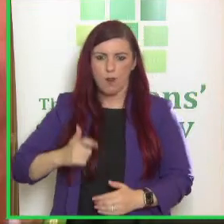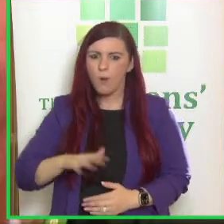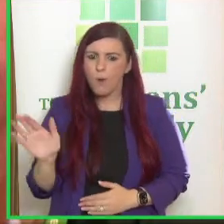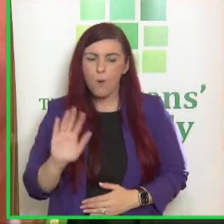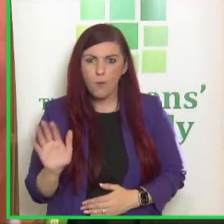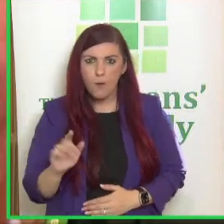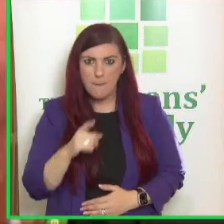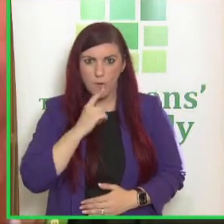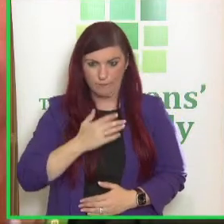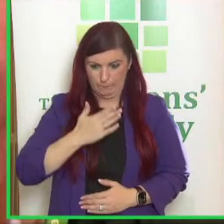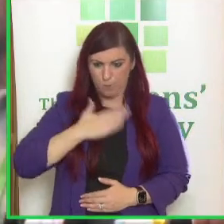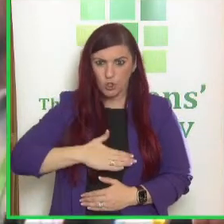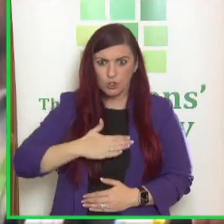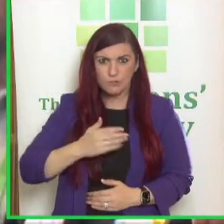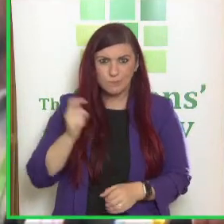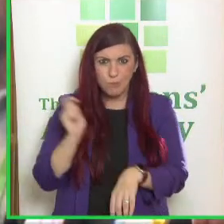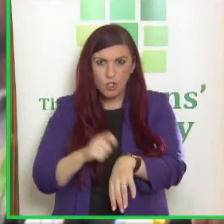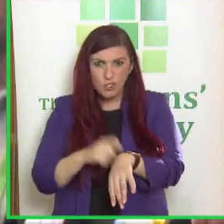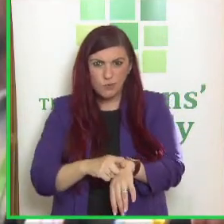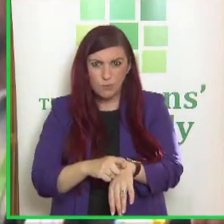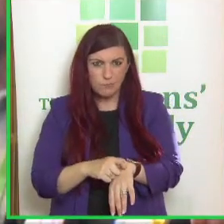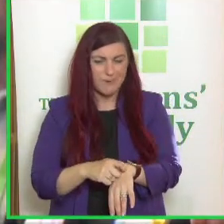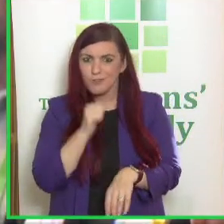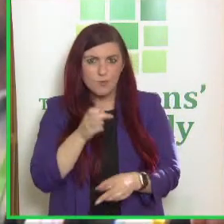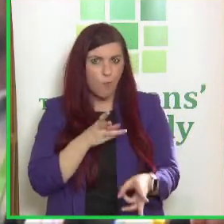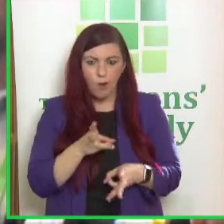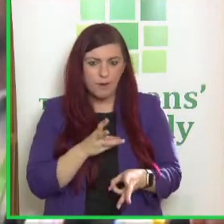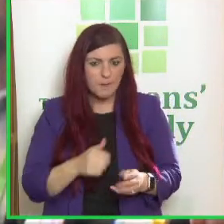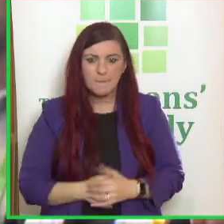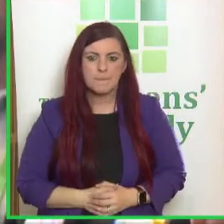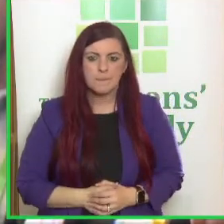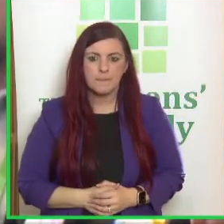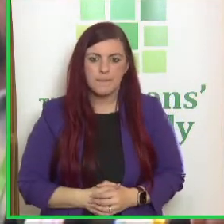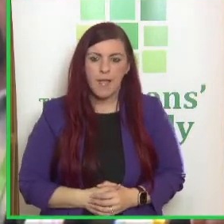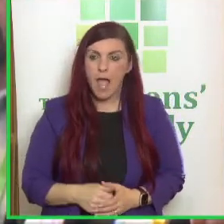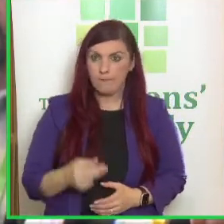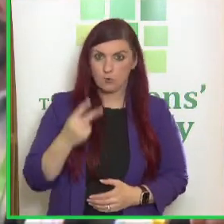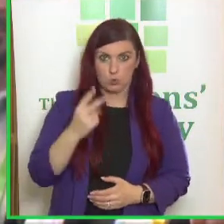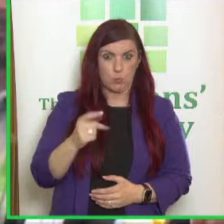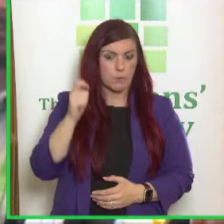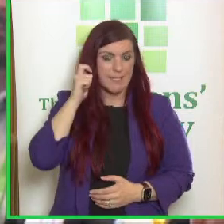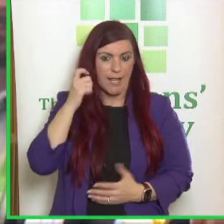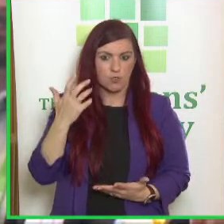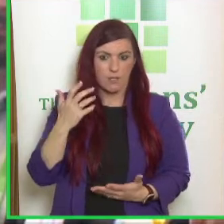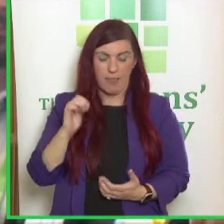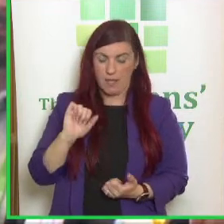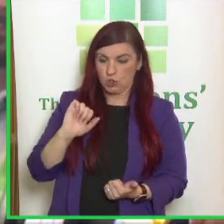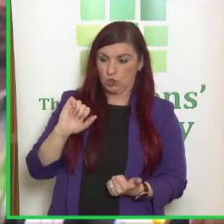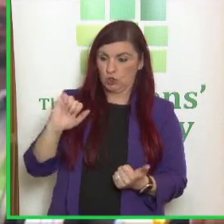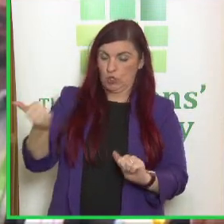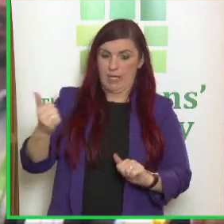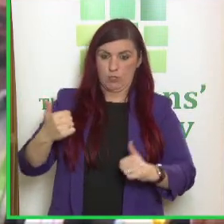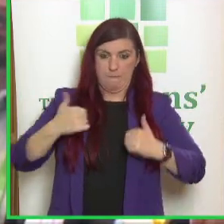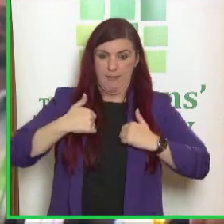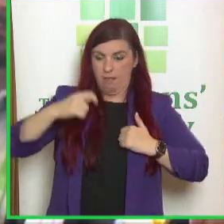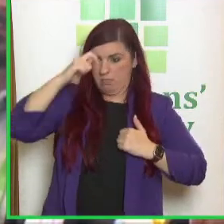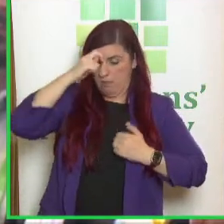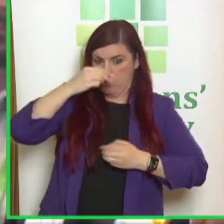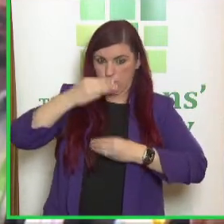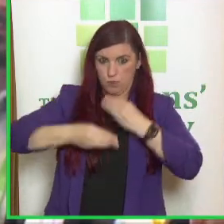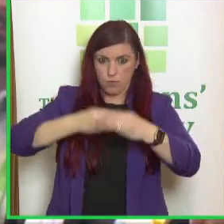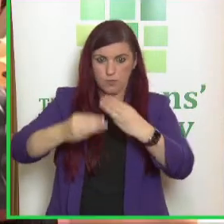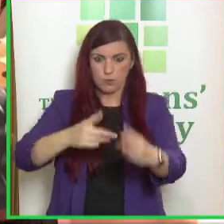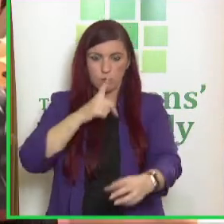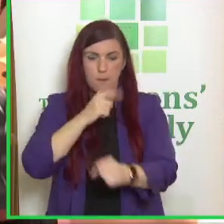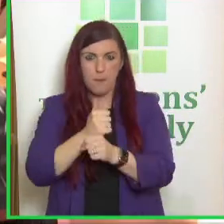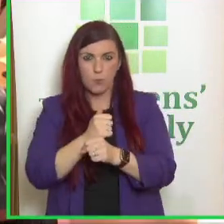is also ineffective. I have 2 teenagers, and you have changed my thought process completely about drugs